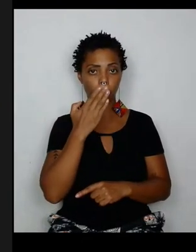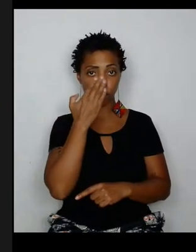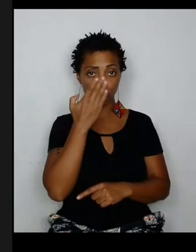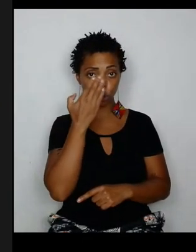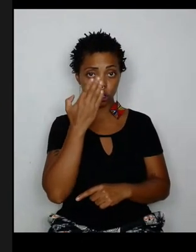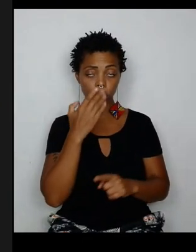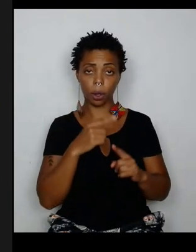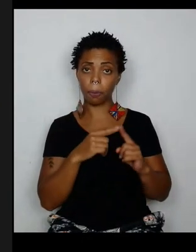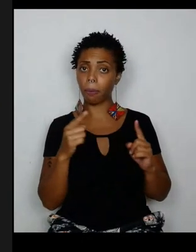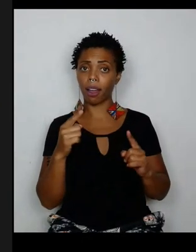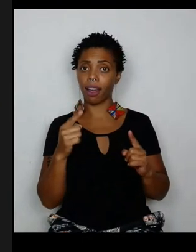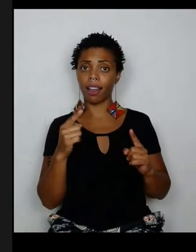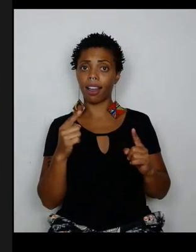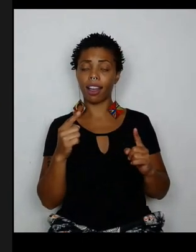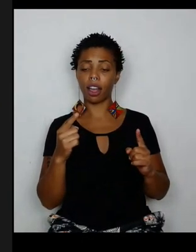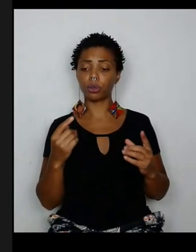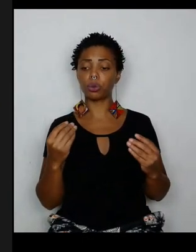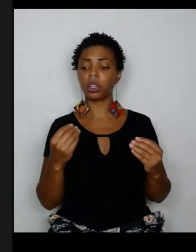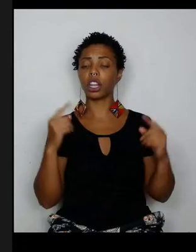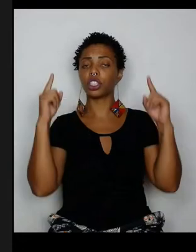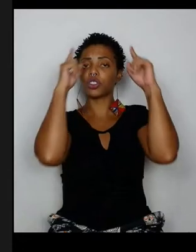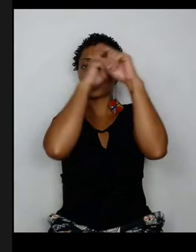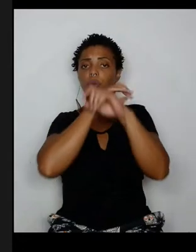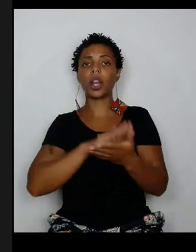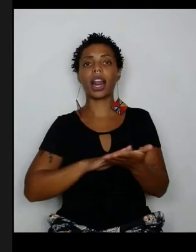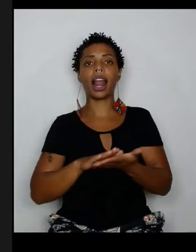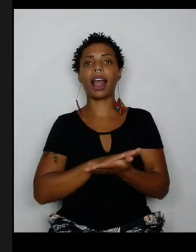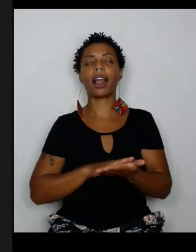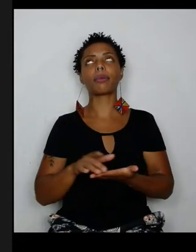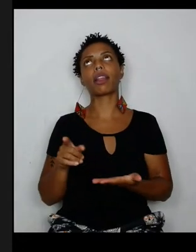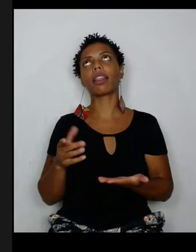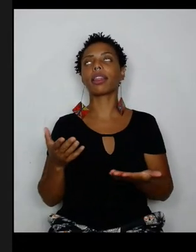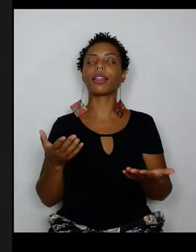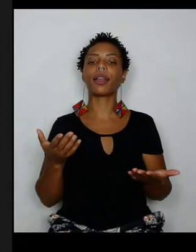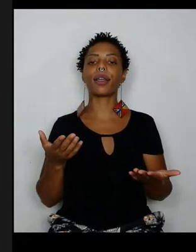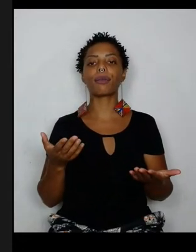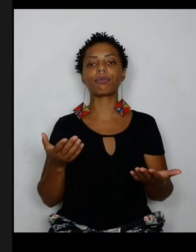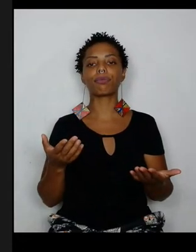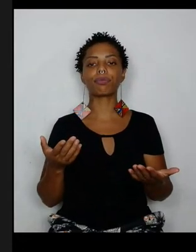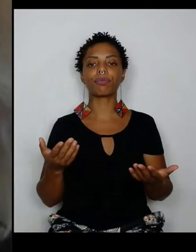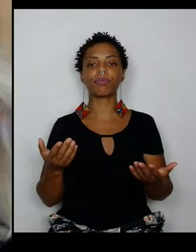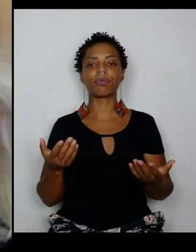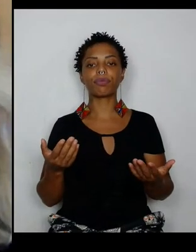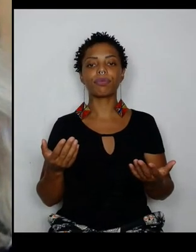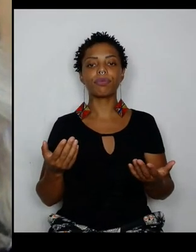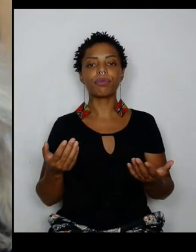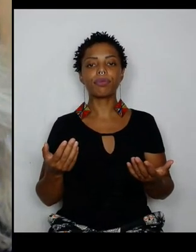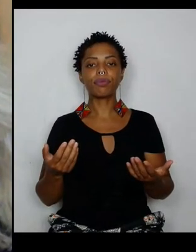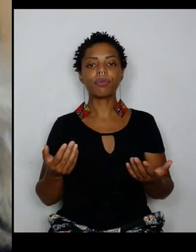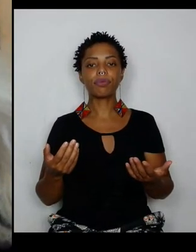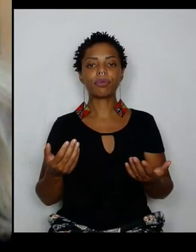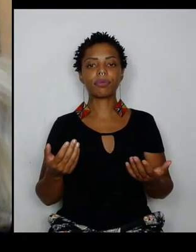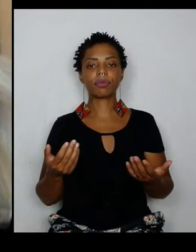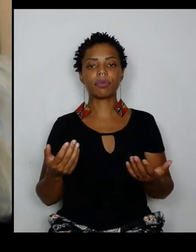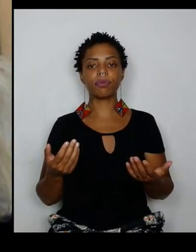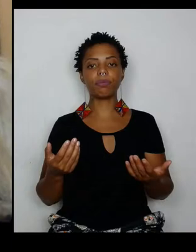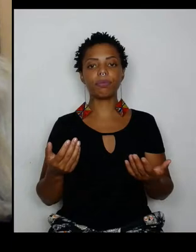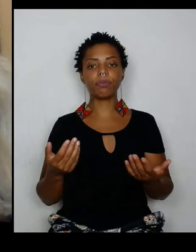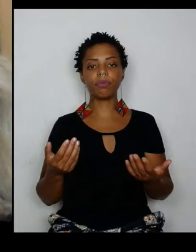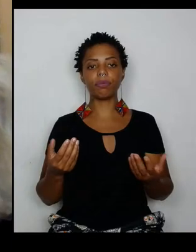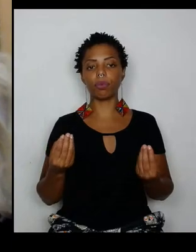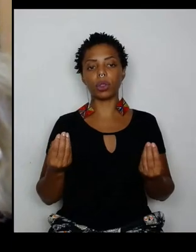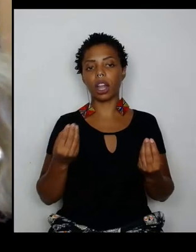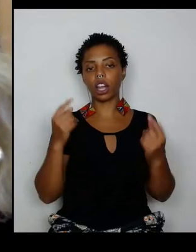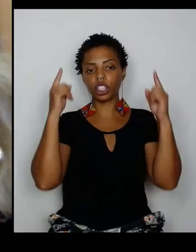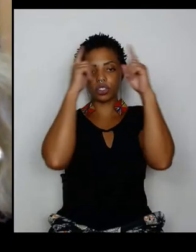in his um how shall i say uh in his taking advantage of their availability